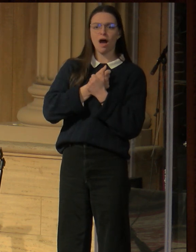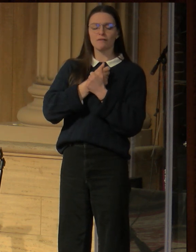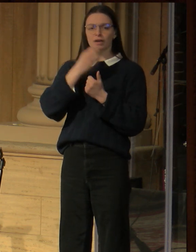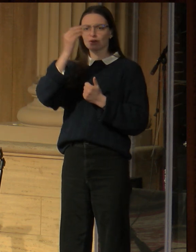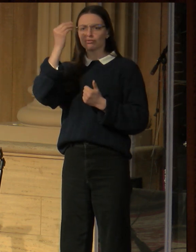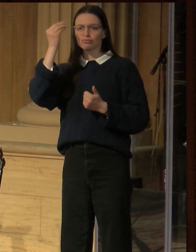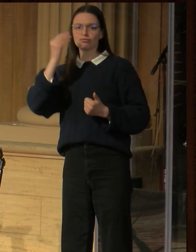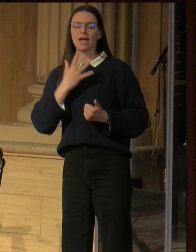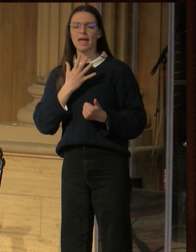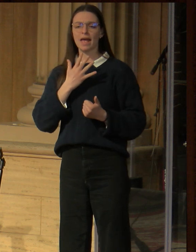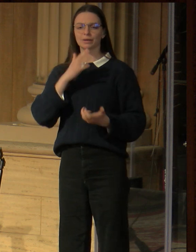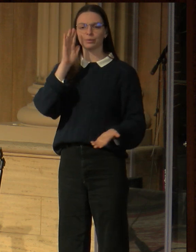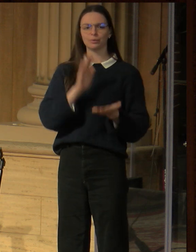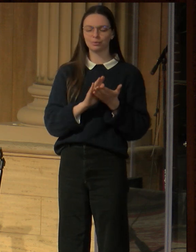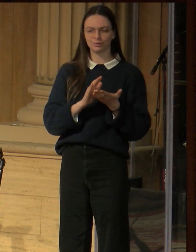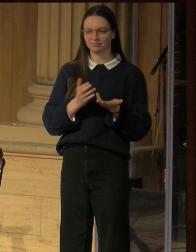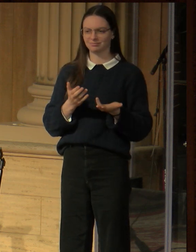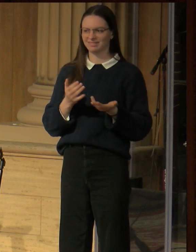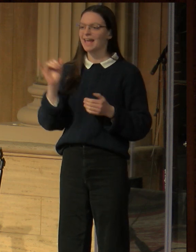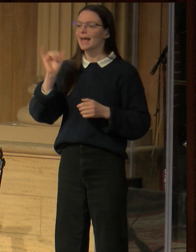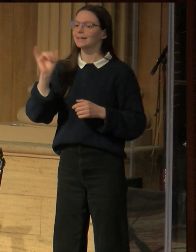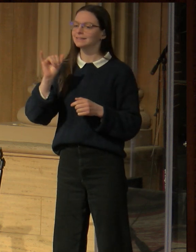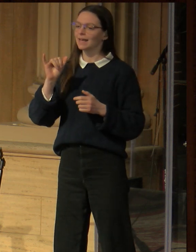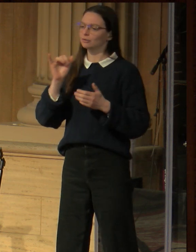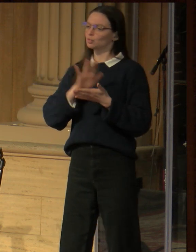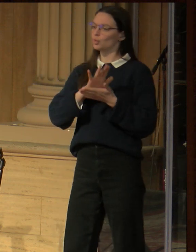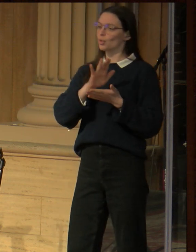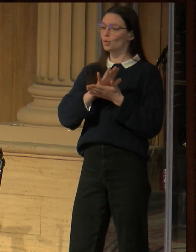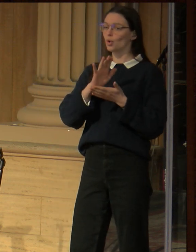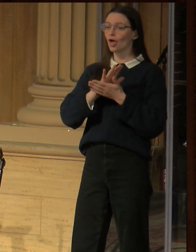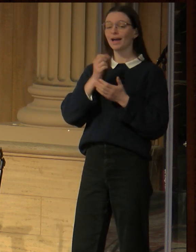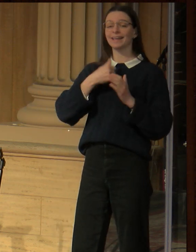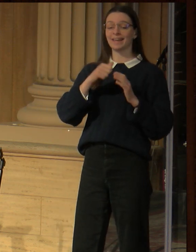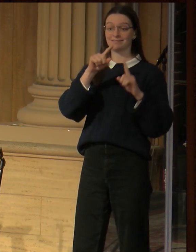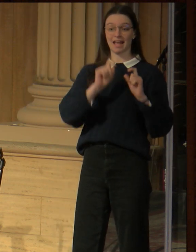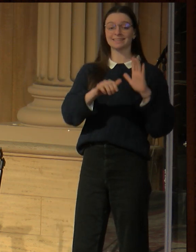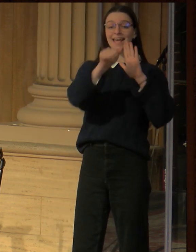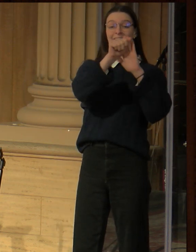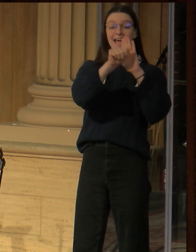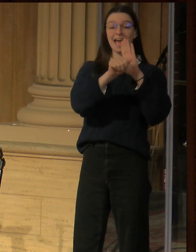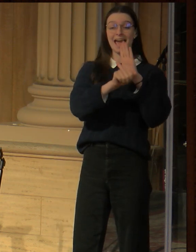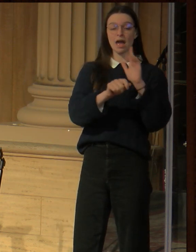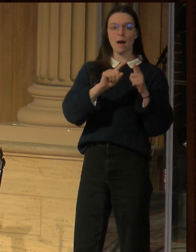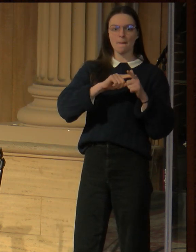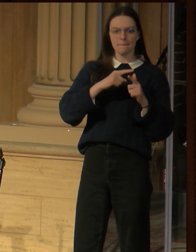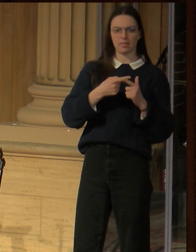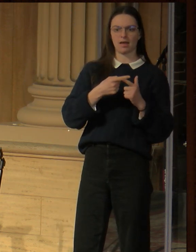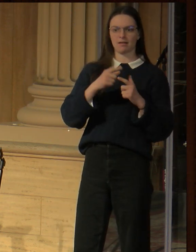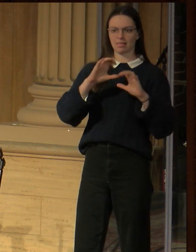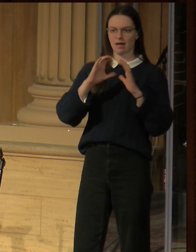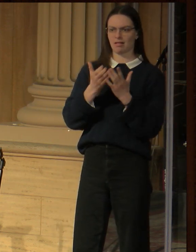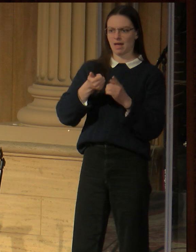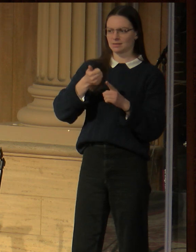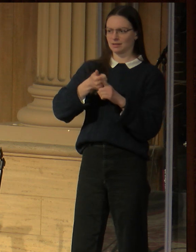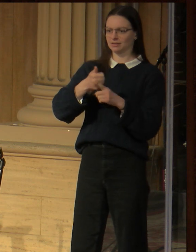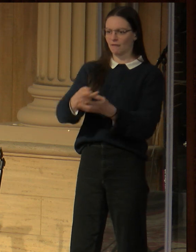Theology is like one of those subjects where you can get an A on the written test, but then really flunk the class because it isn't going to the heart. It isn't doing what it's supposed